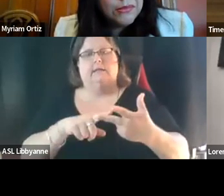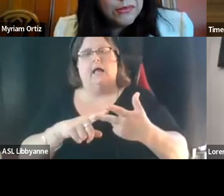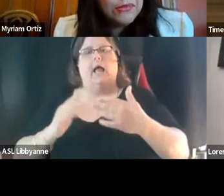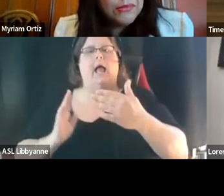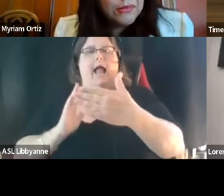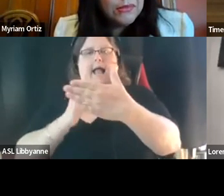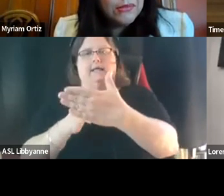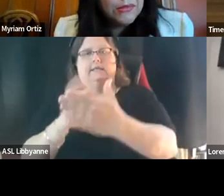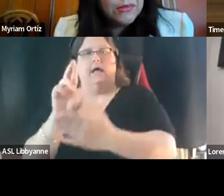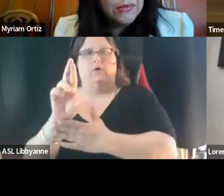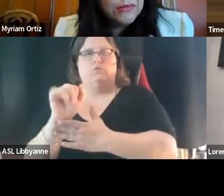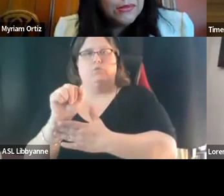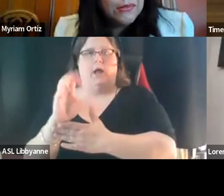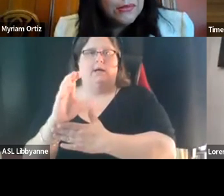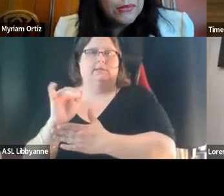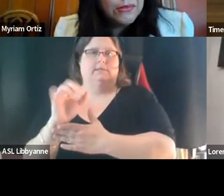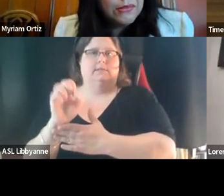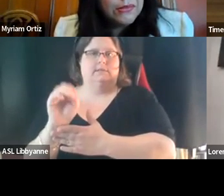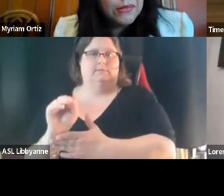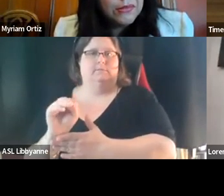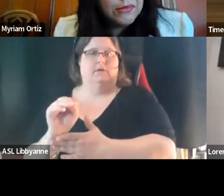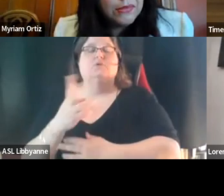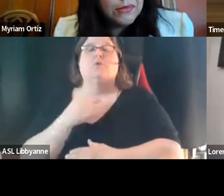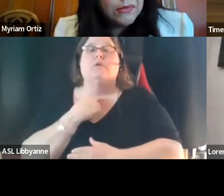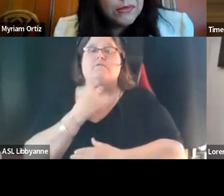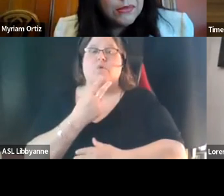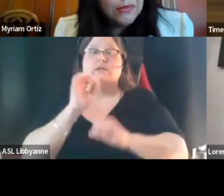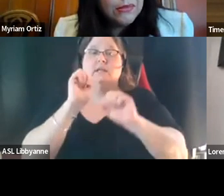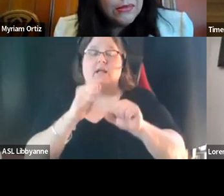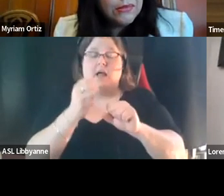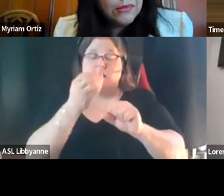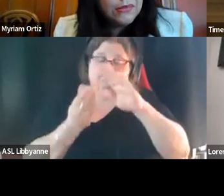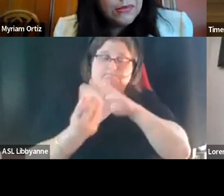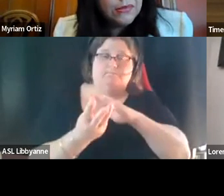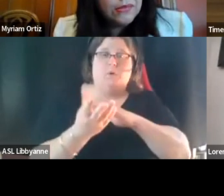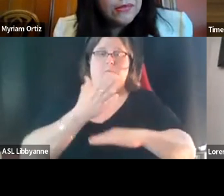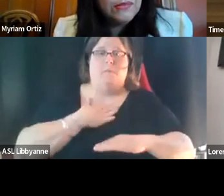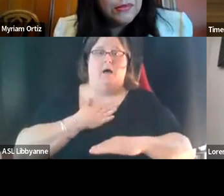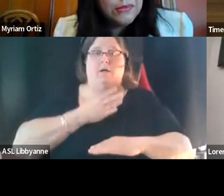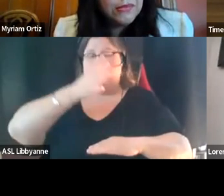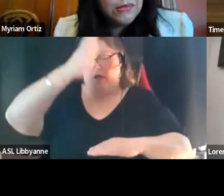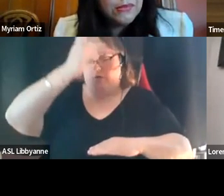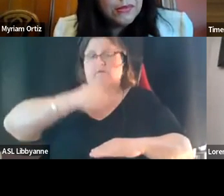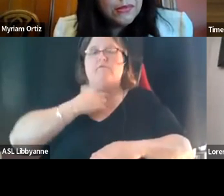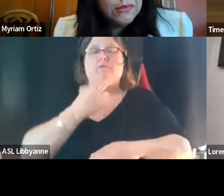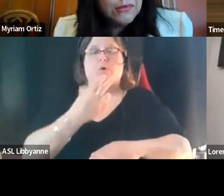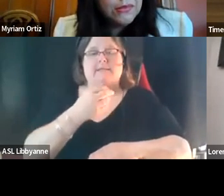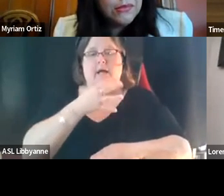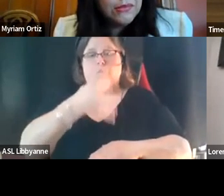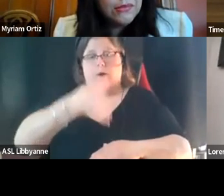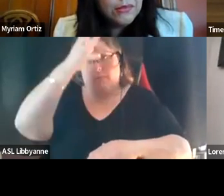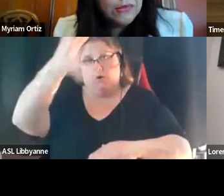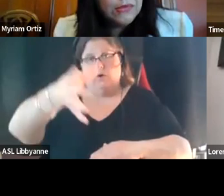district. The most valuable voice I can bring to you today is my voice as a parent and as a